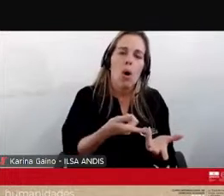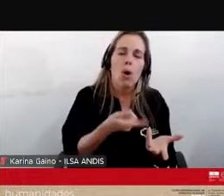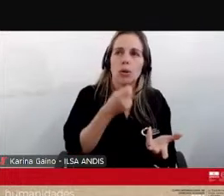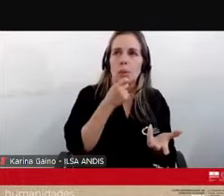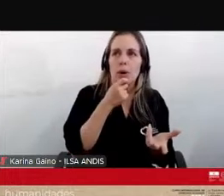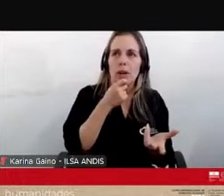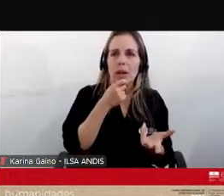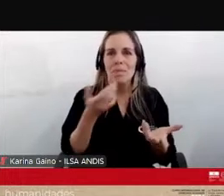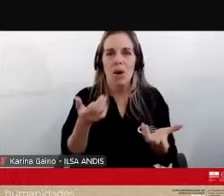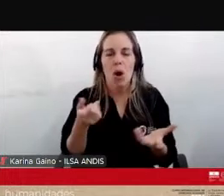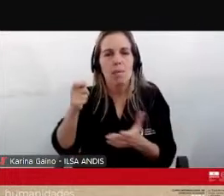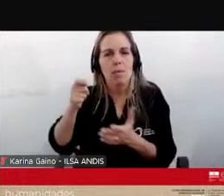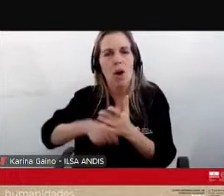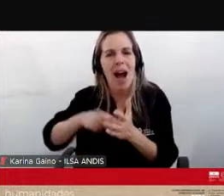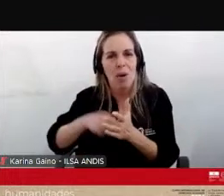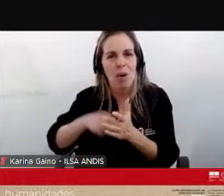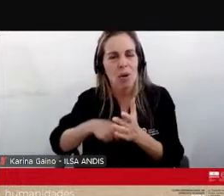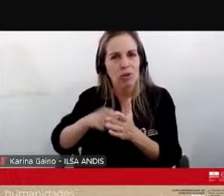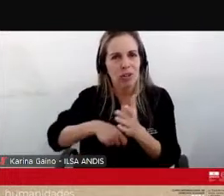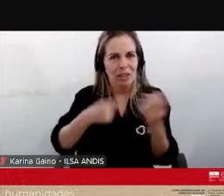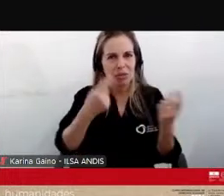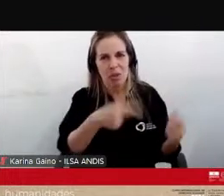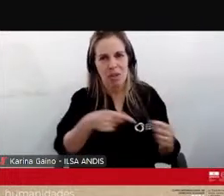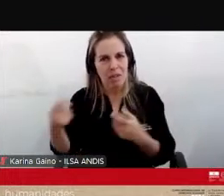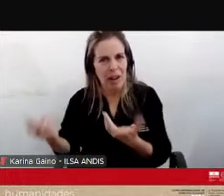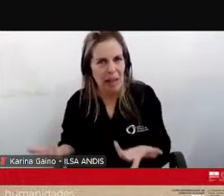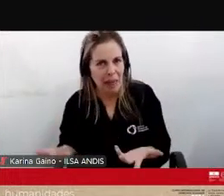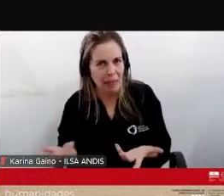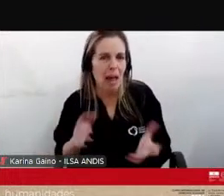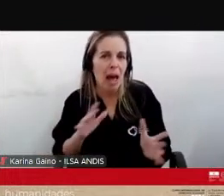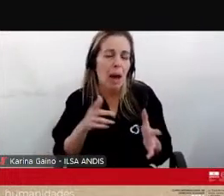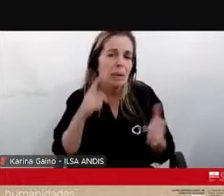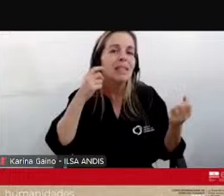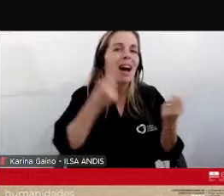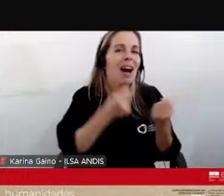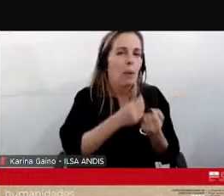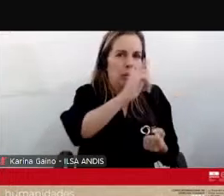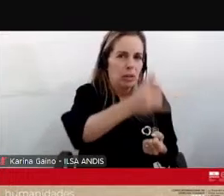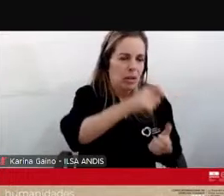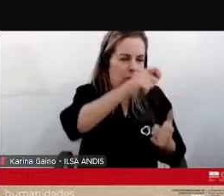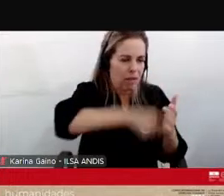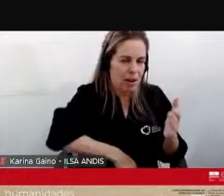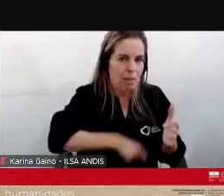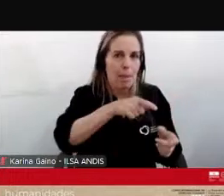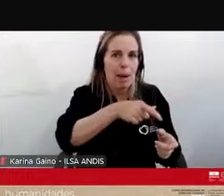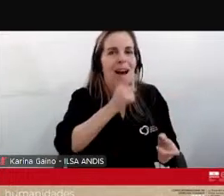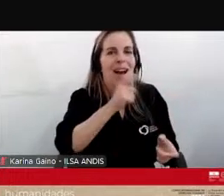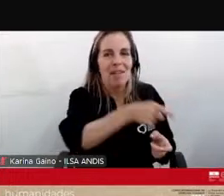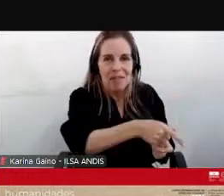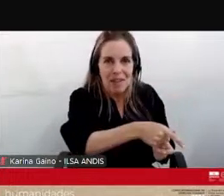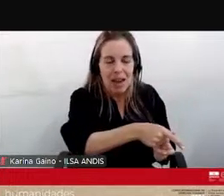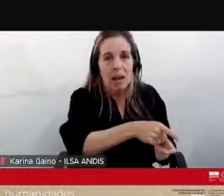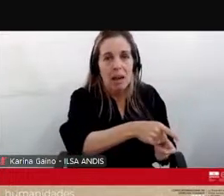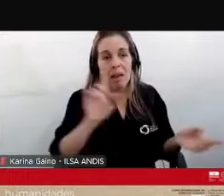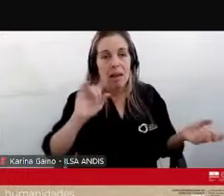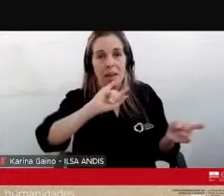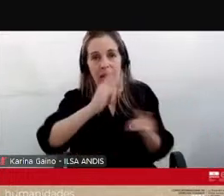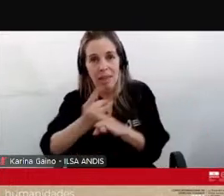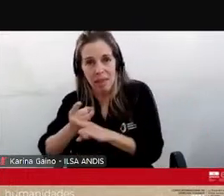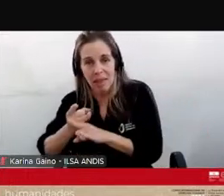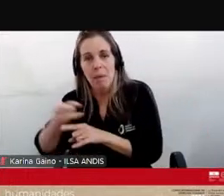being transported to sugar cane plantations, but we also see in some cases, for example, a worker might